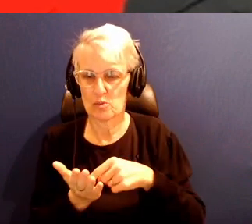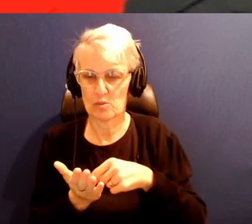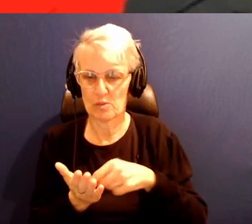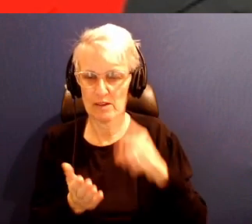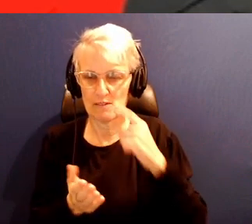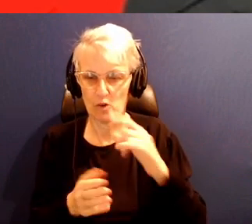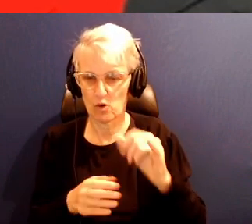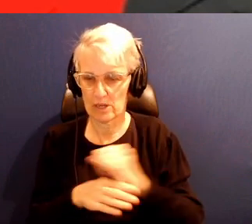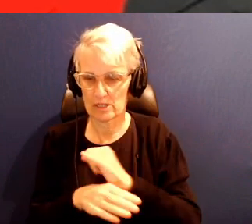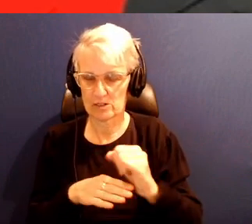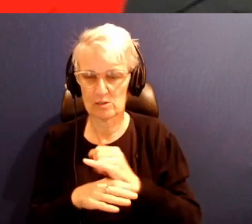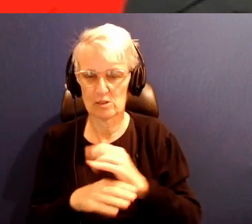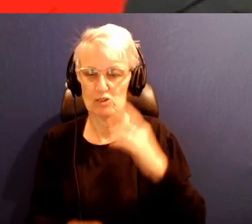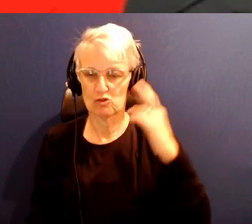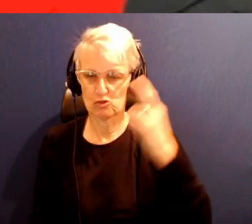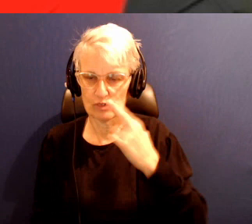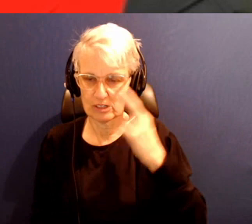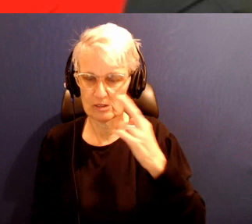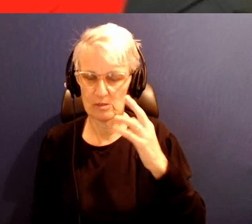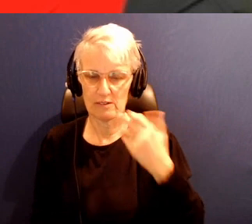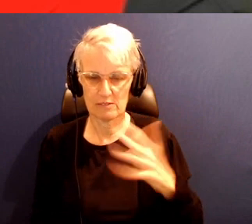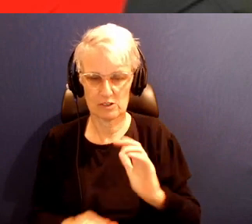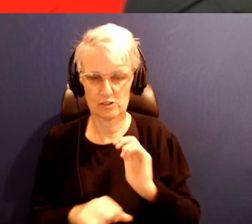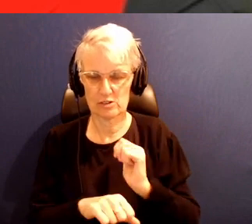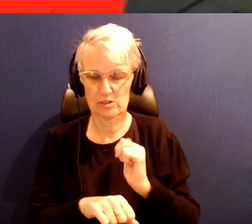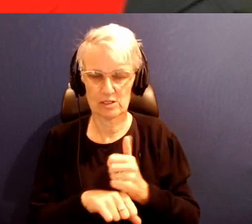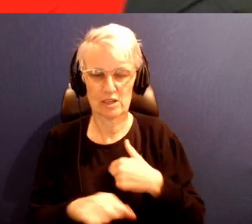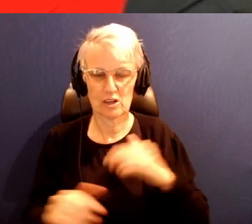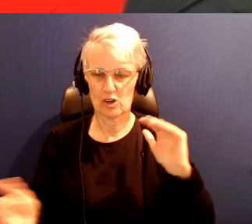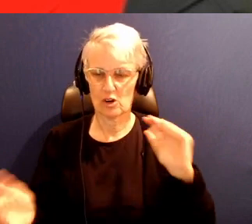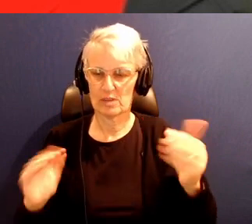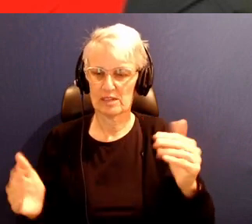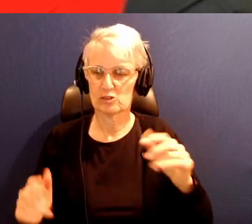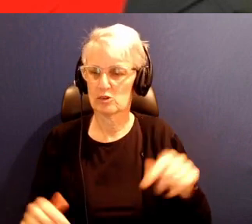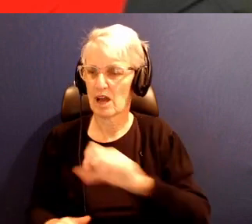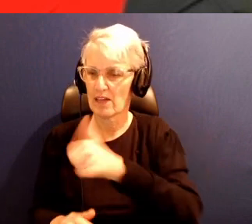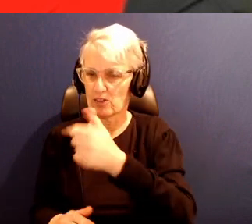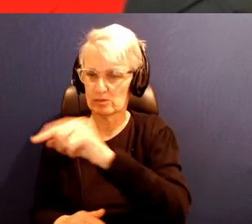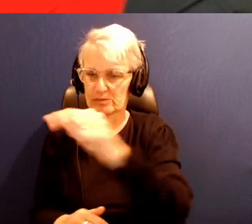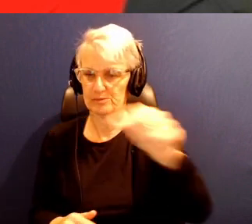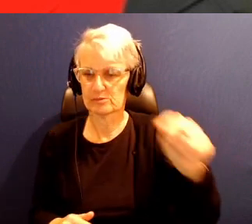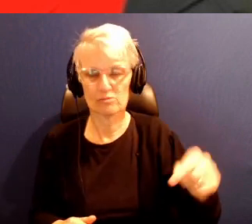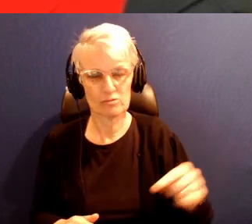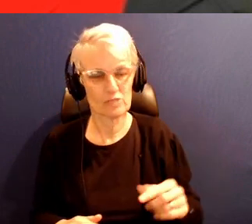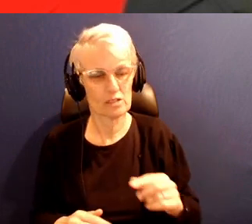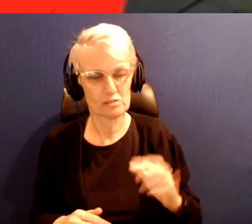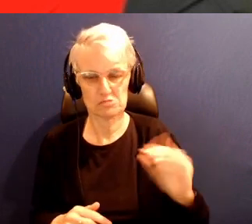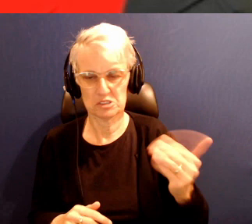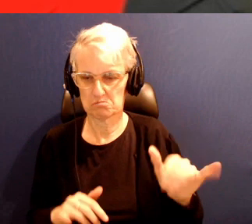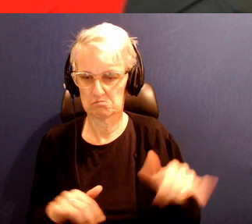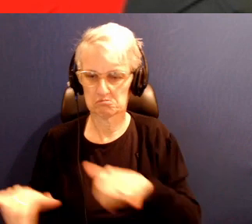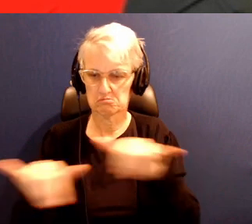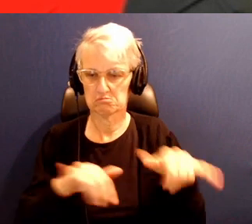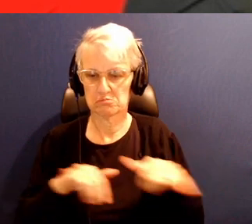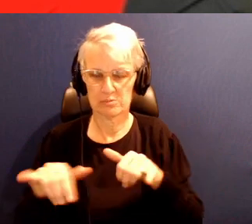remuneration interns receive is reasonable and established on comparative market studies that justify the rate of